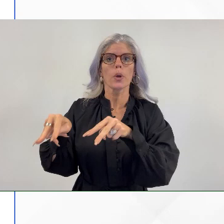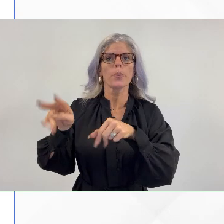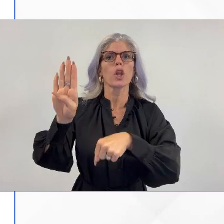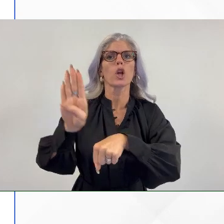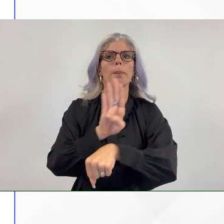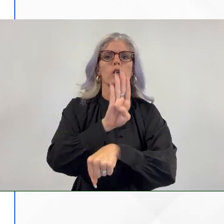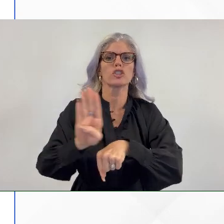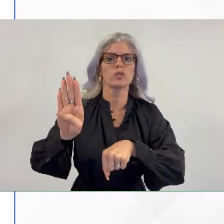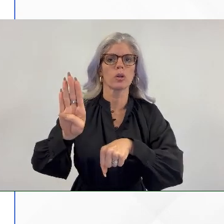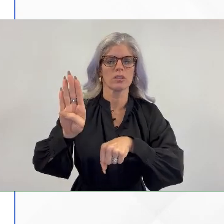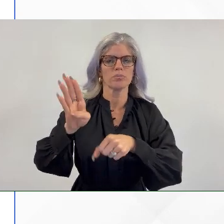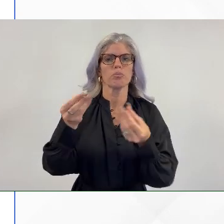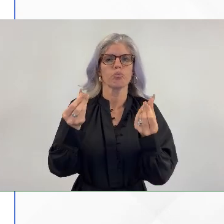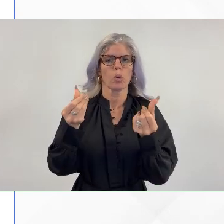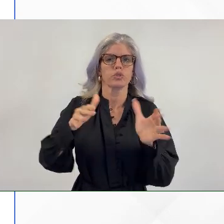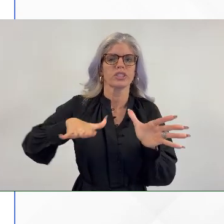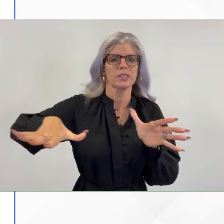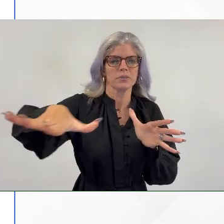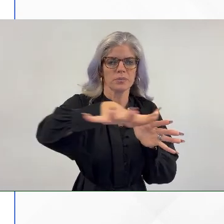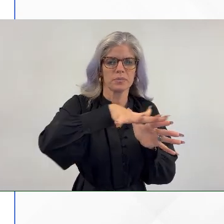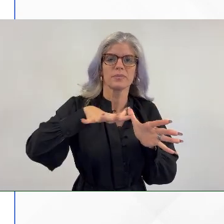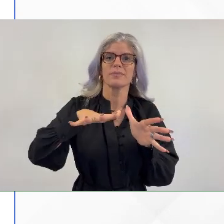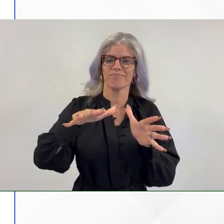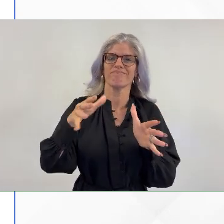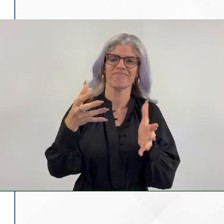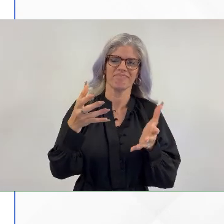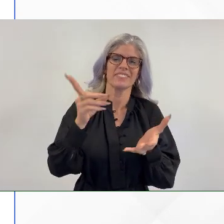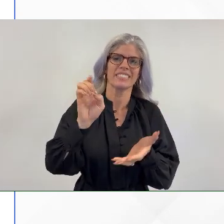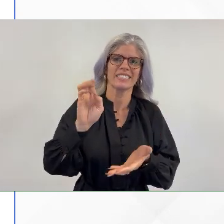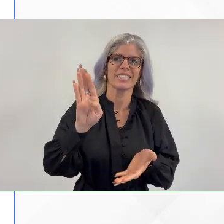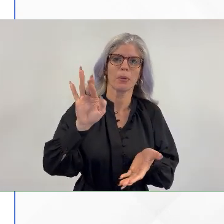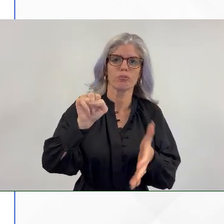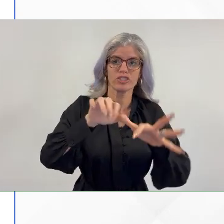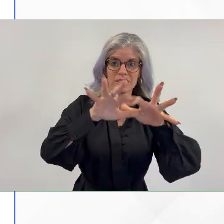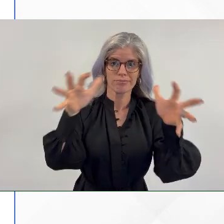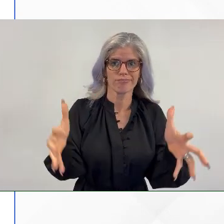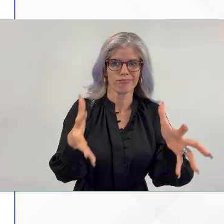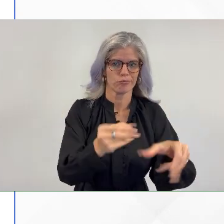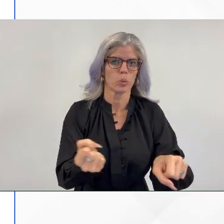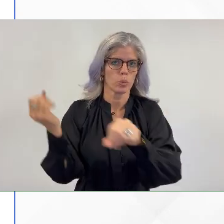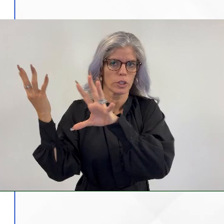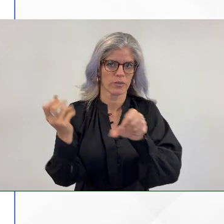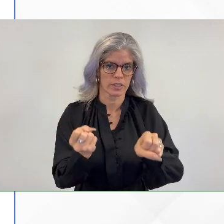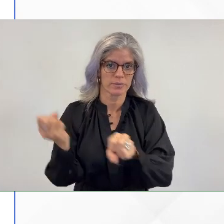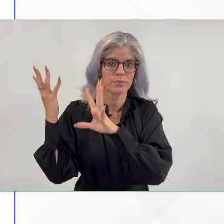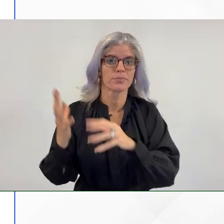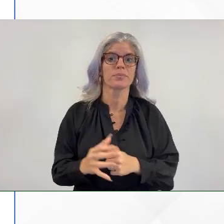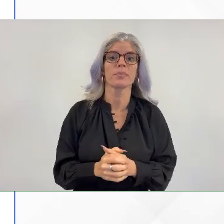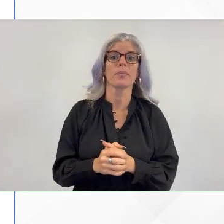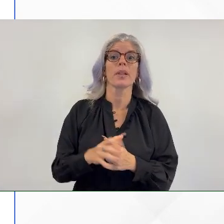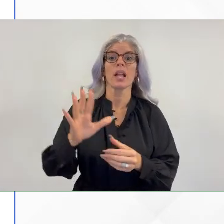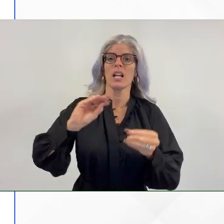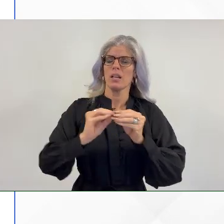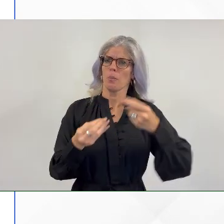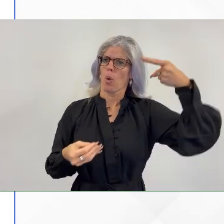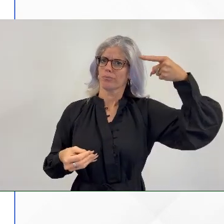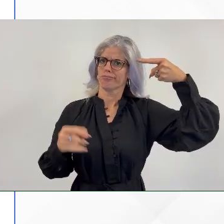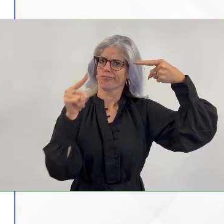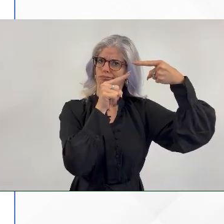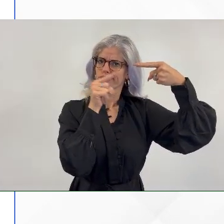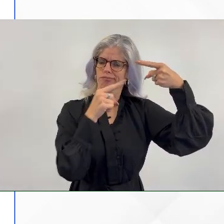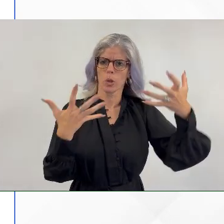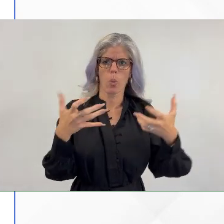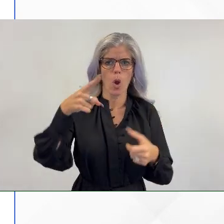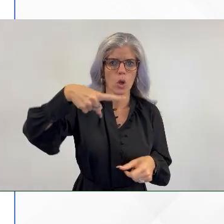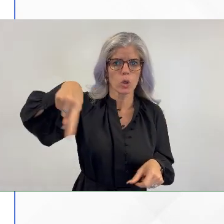Now, let's look at commercial property debris removal. The most important item I want you to remember here is that